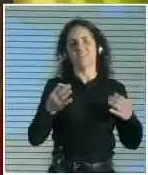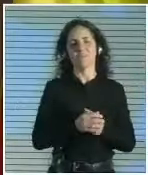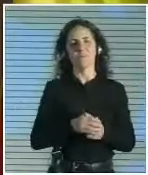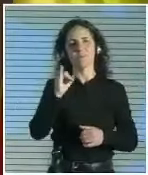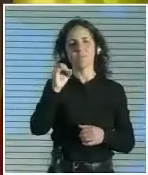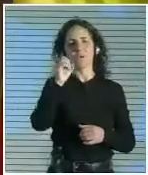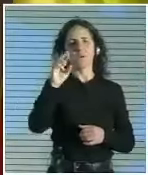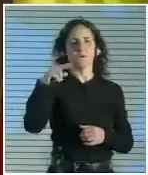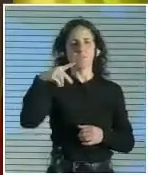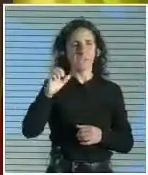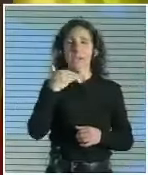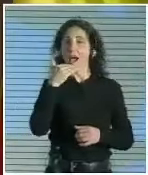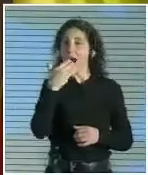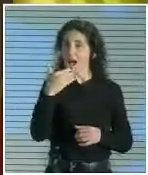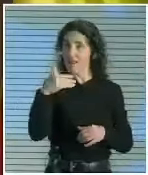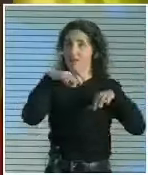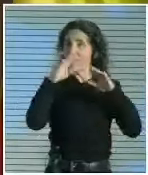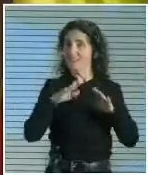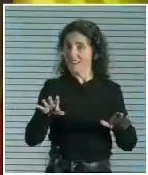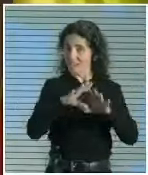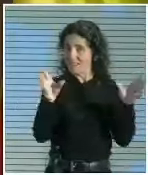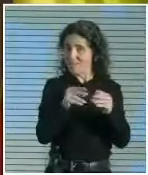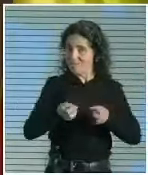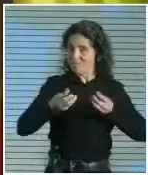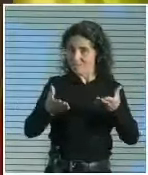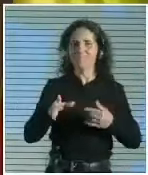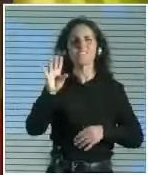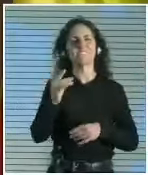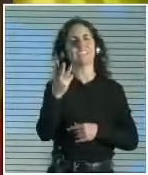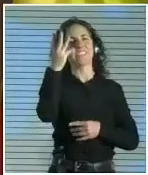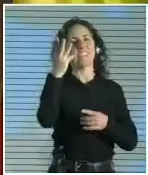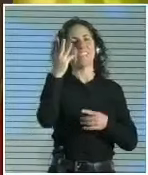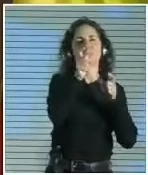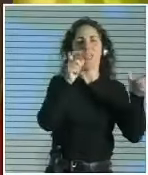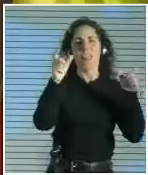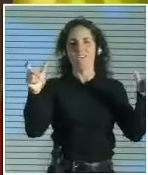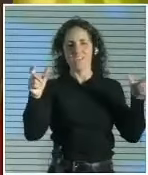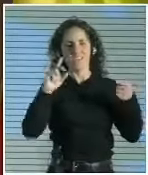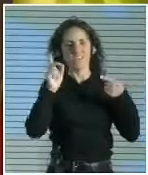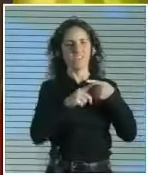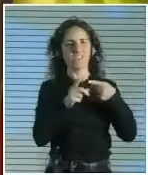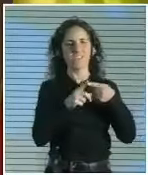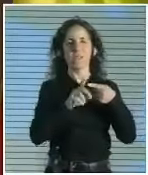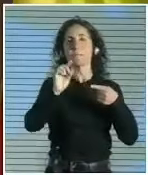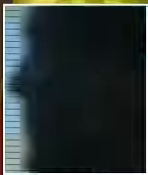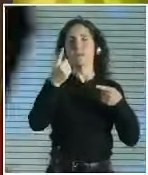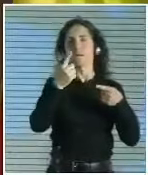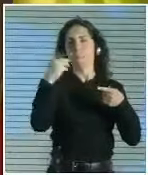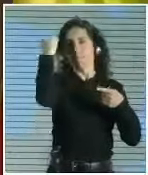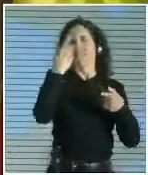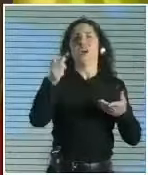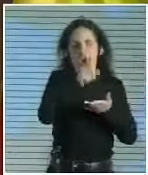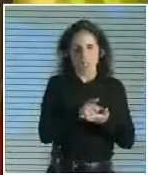say 3 words. The first one, it is rethink. The recovery from the